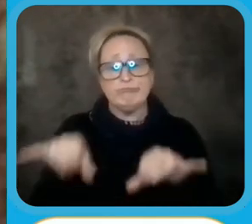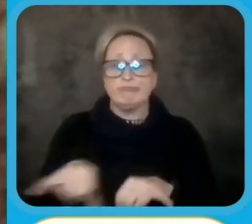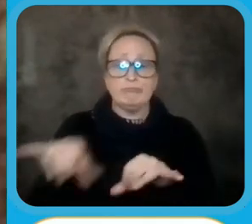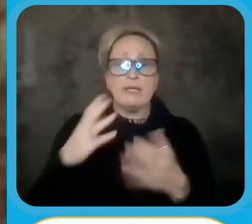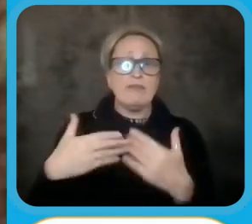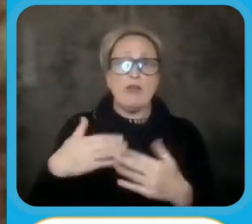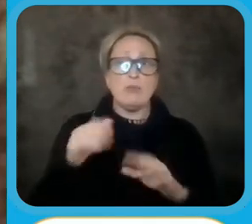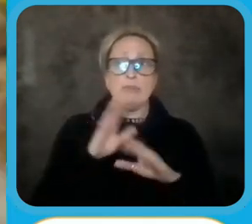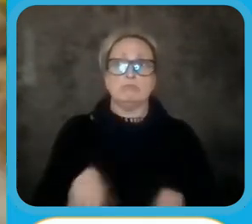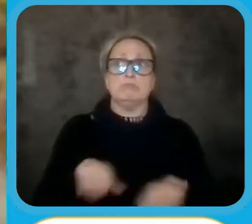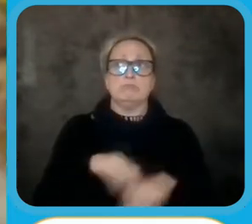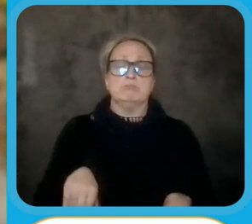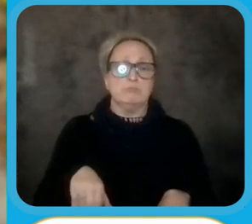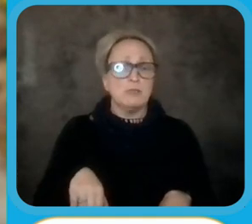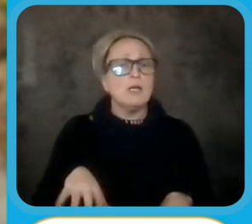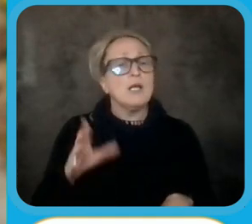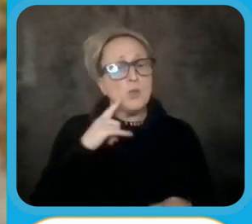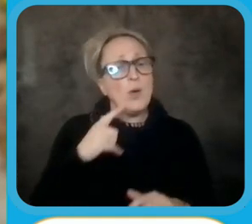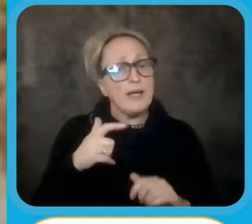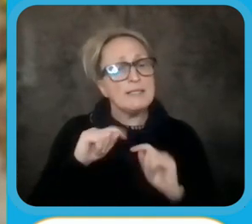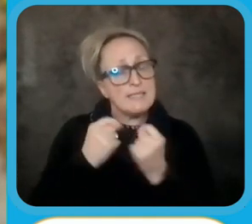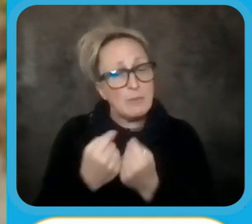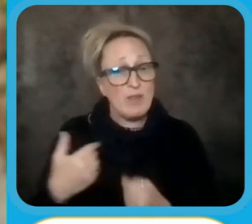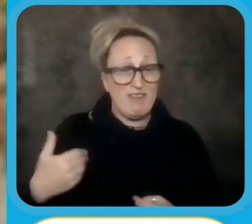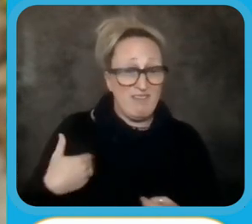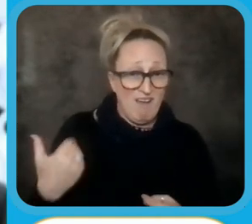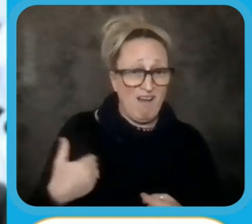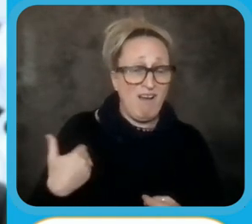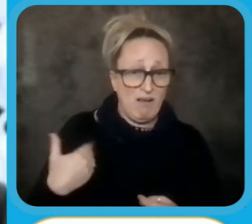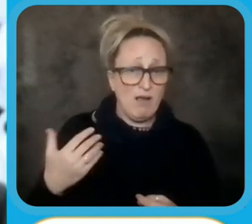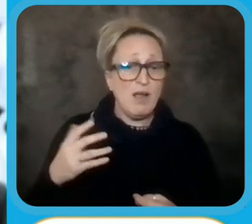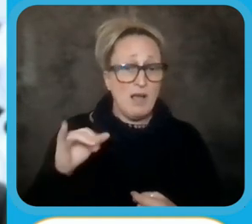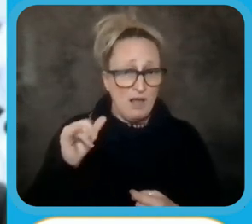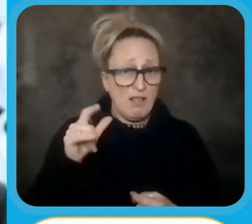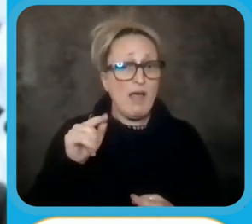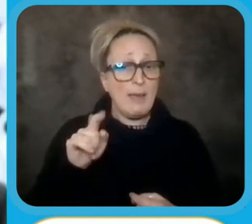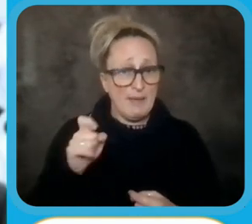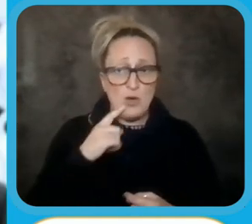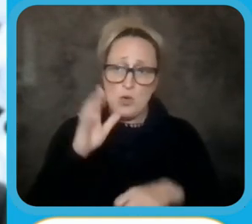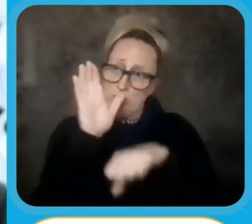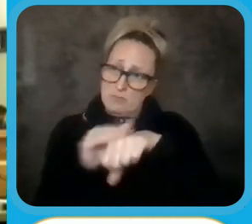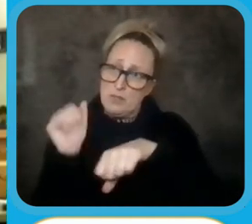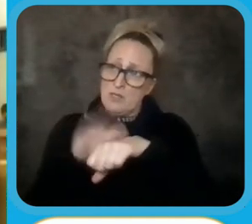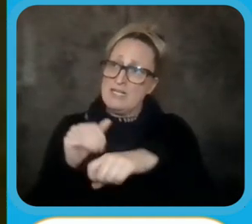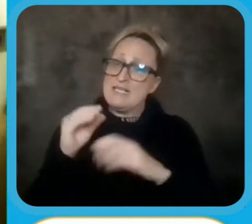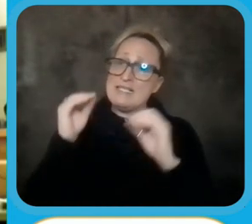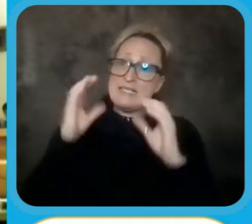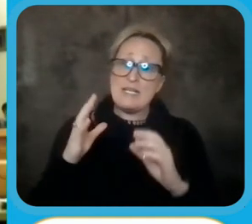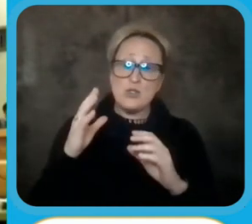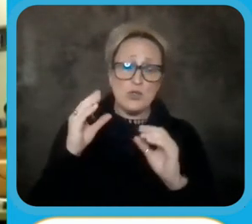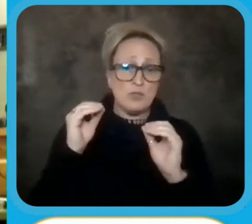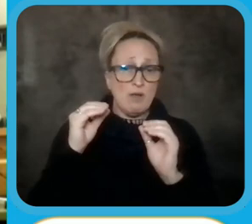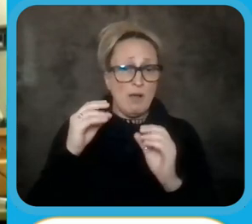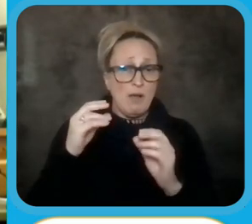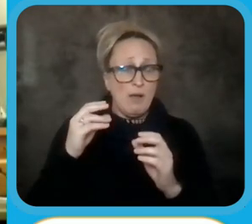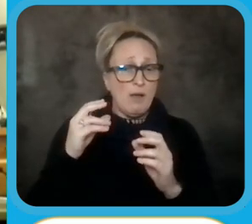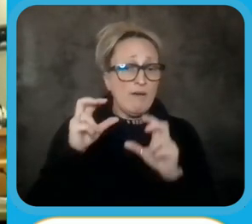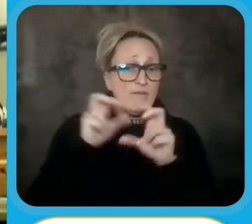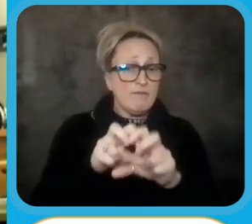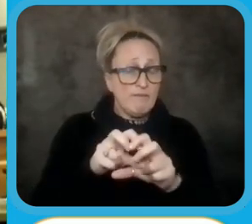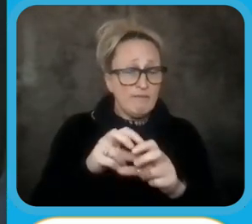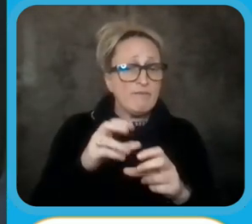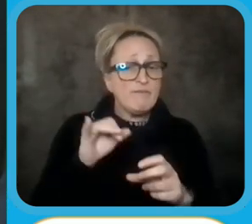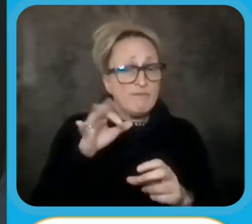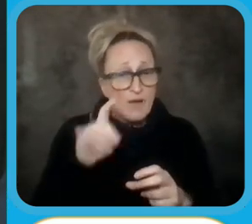silent. It's why I teamed with the young climate justice advocates, calling on our state teachers pension fund to embrace the values of students